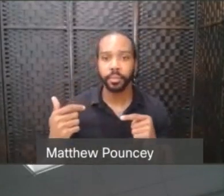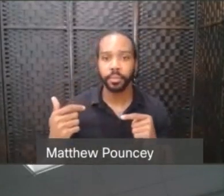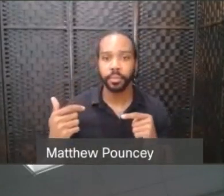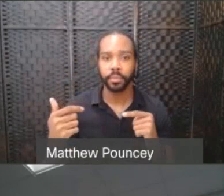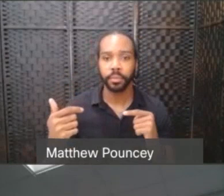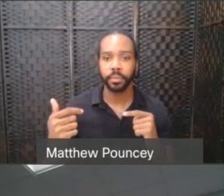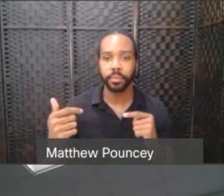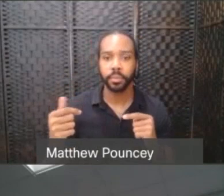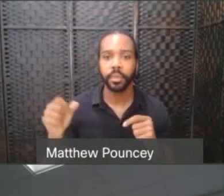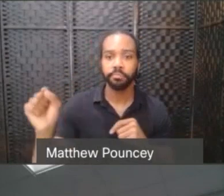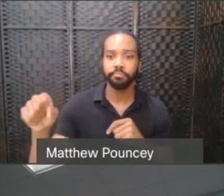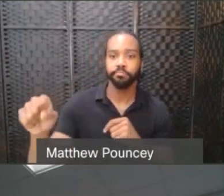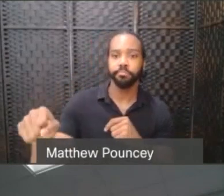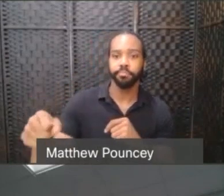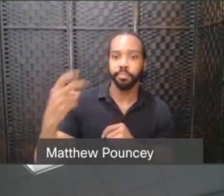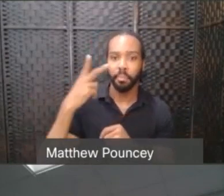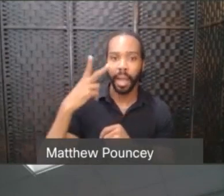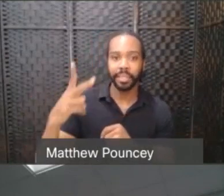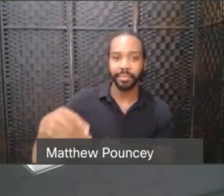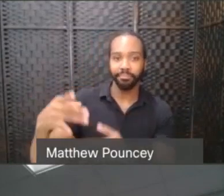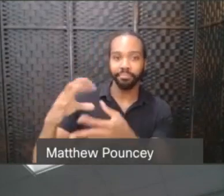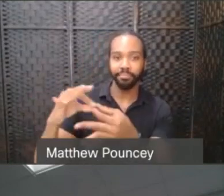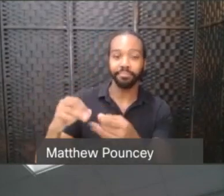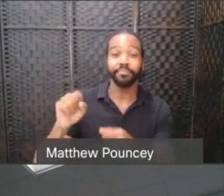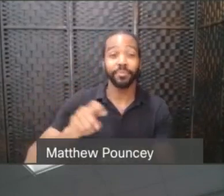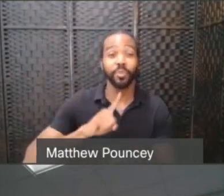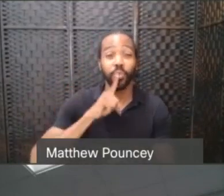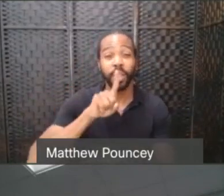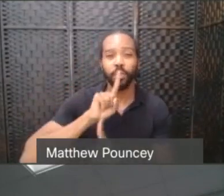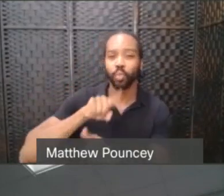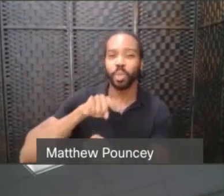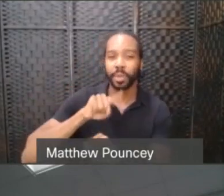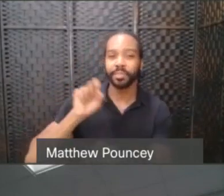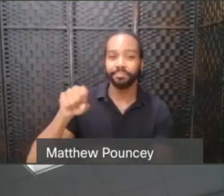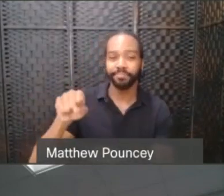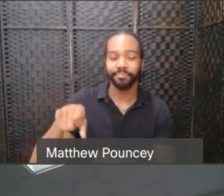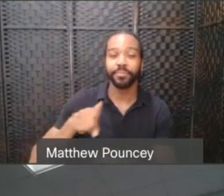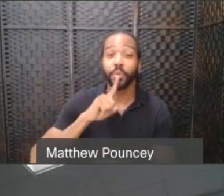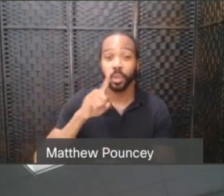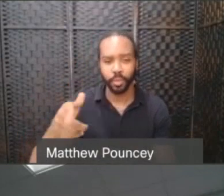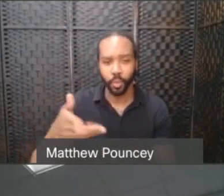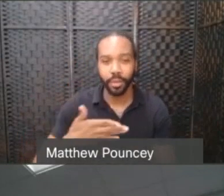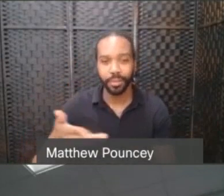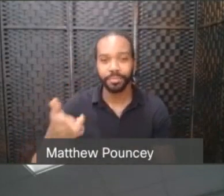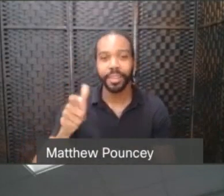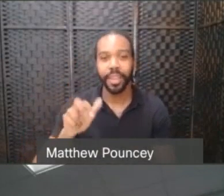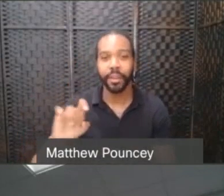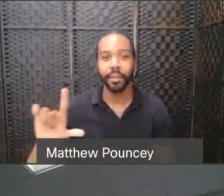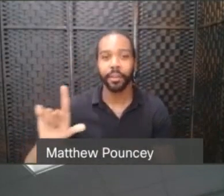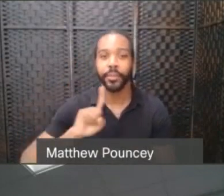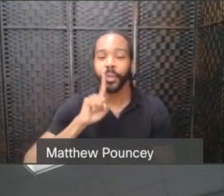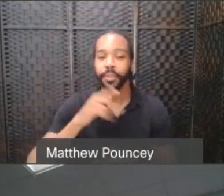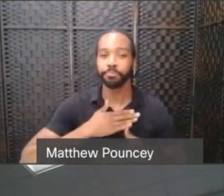Oh, yes, they have been super responsive, and you're quite welcome, Carol. Ever appreciative for